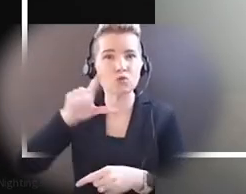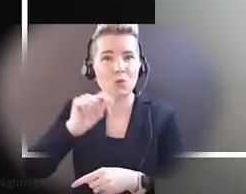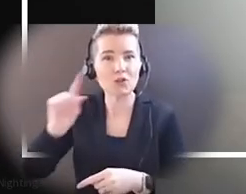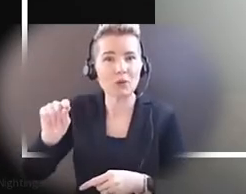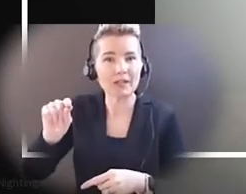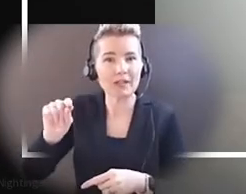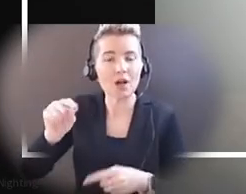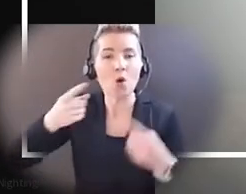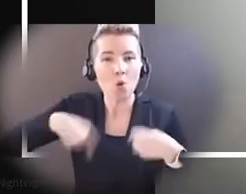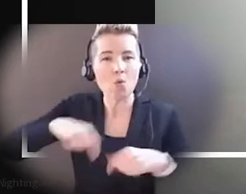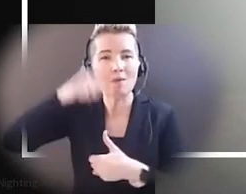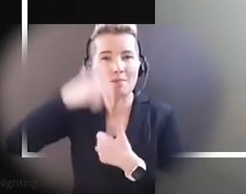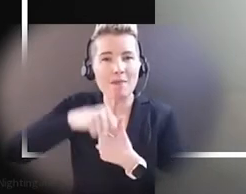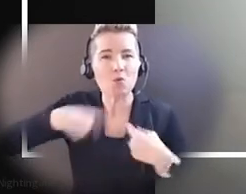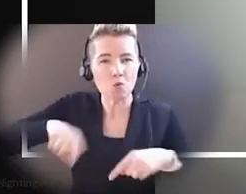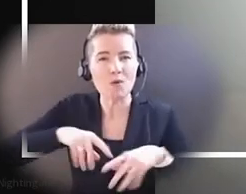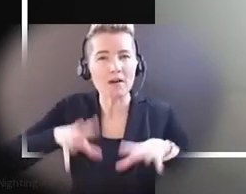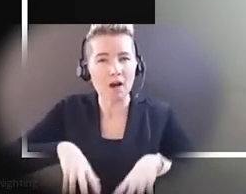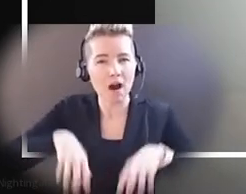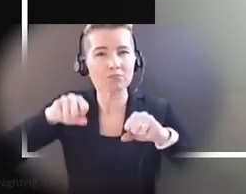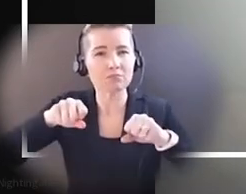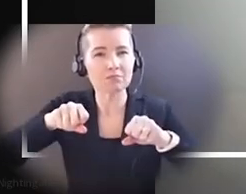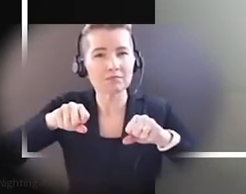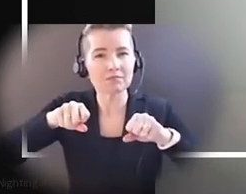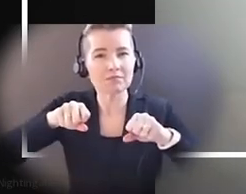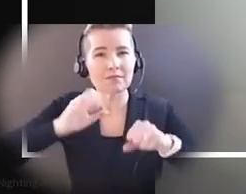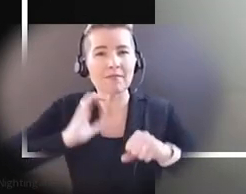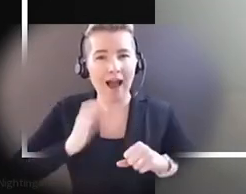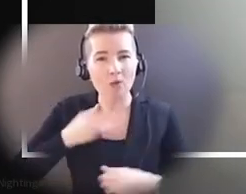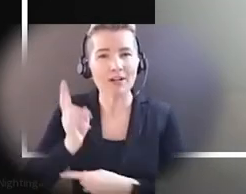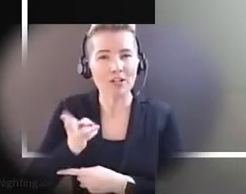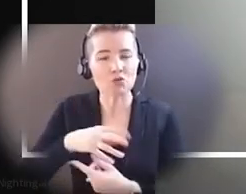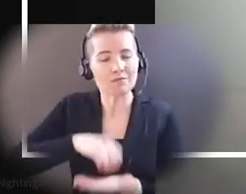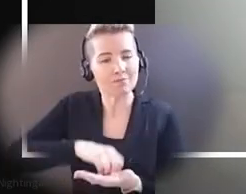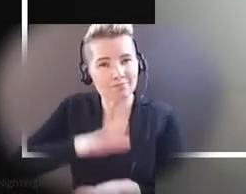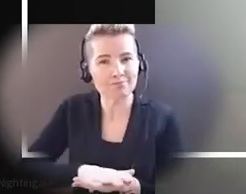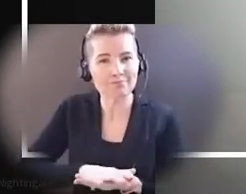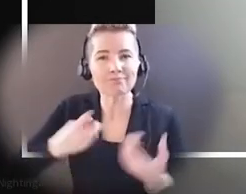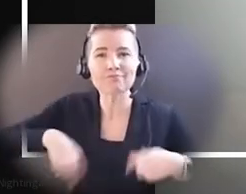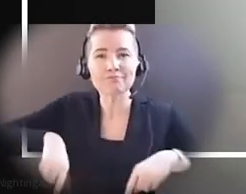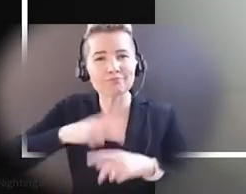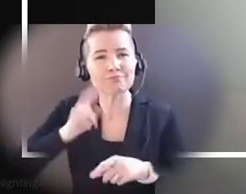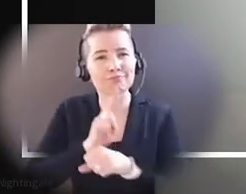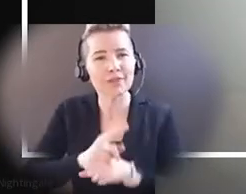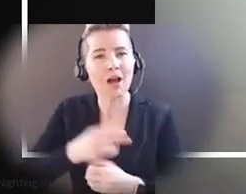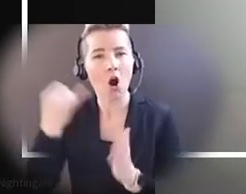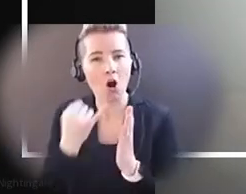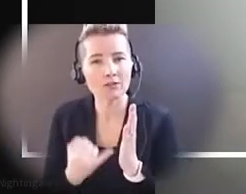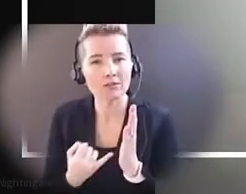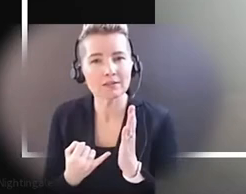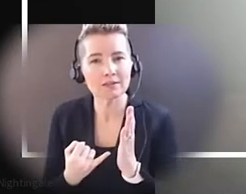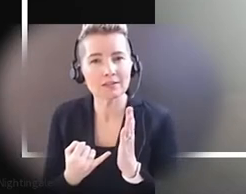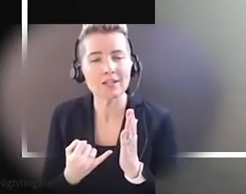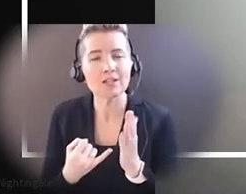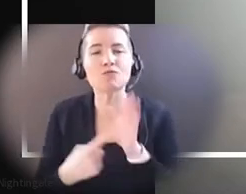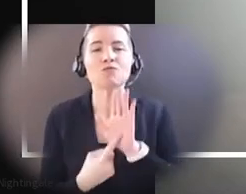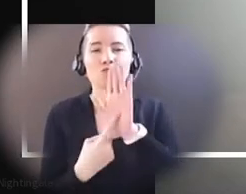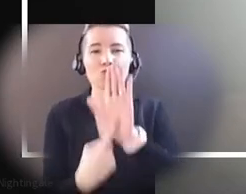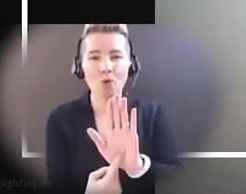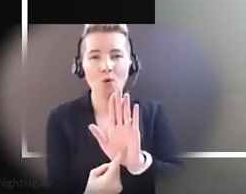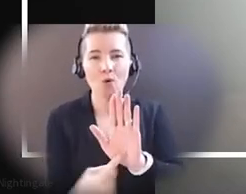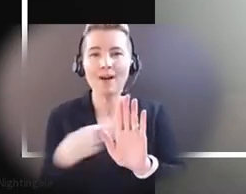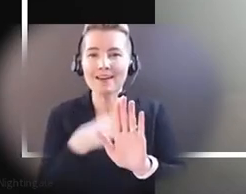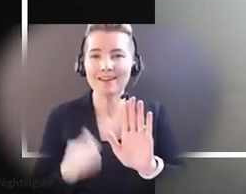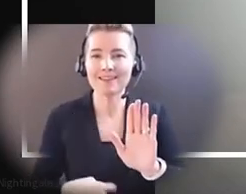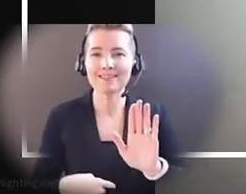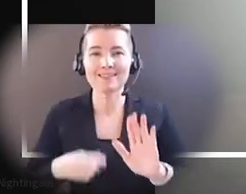took control and that we did something great together, and to use art as a intimate, authentic way to express ourselves